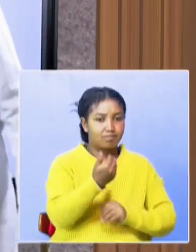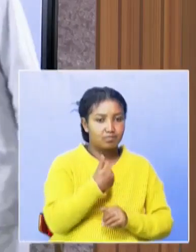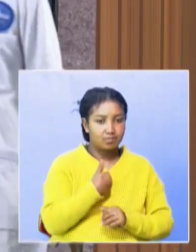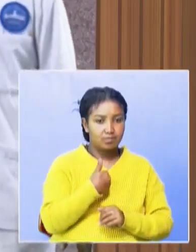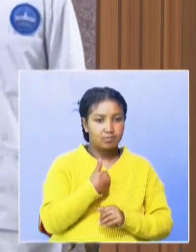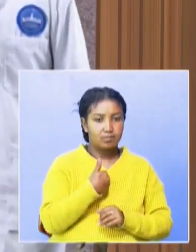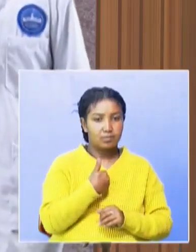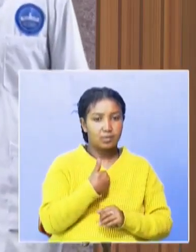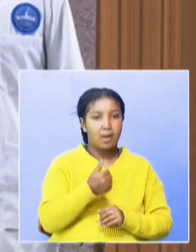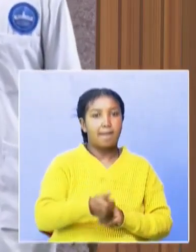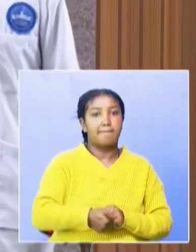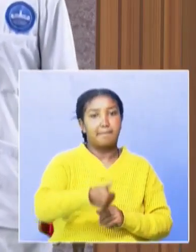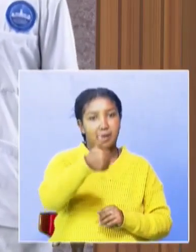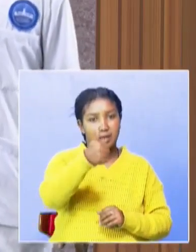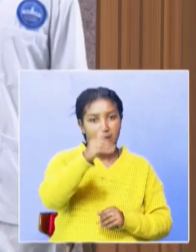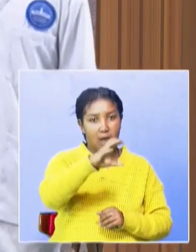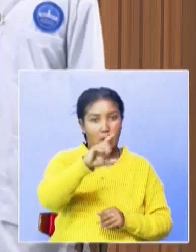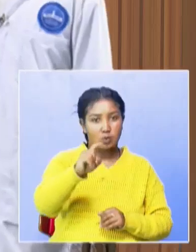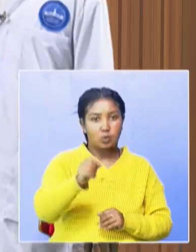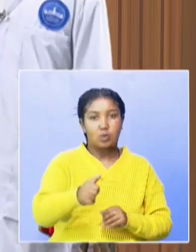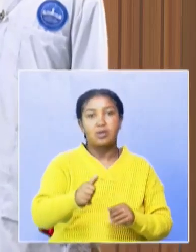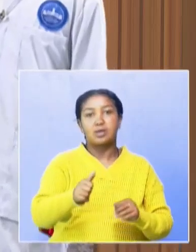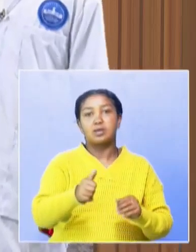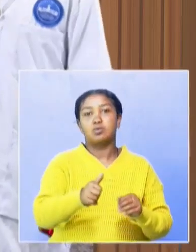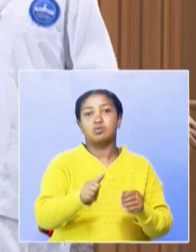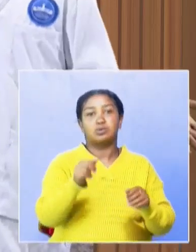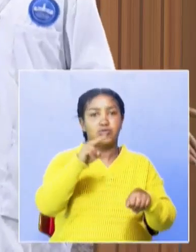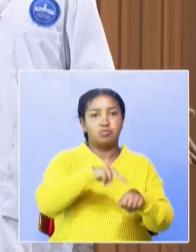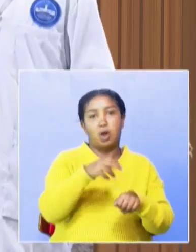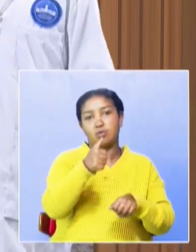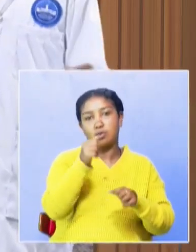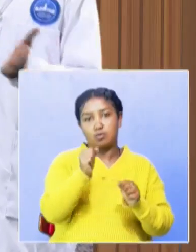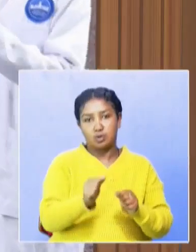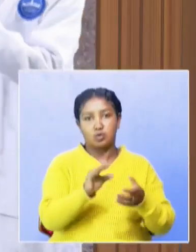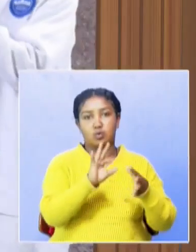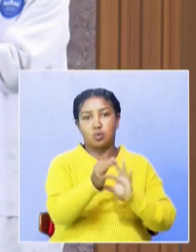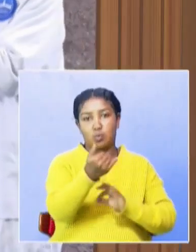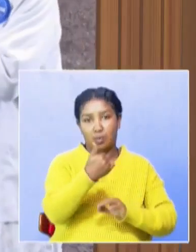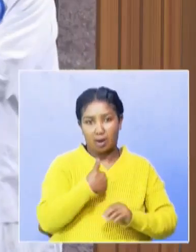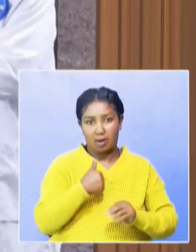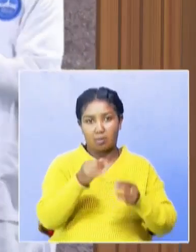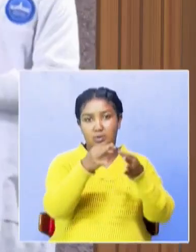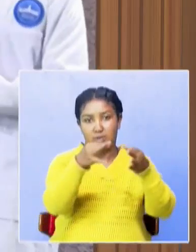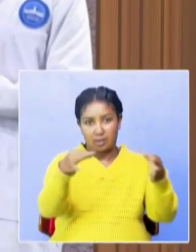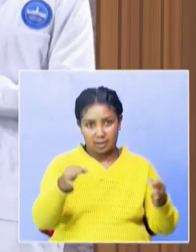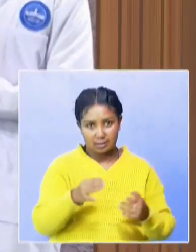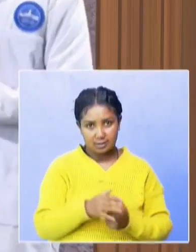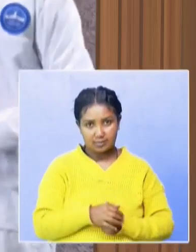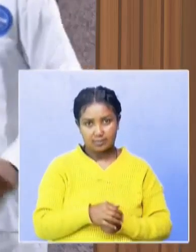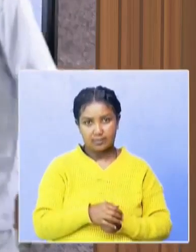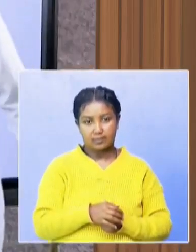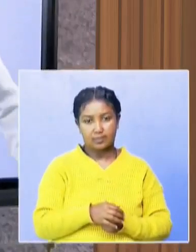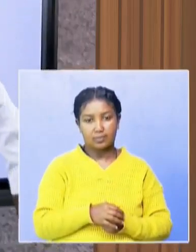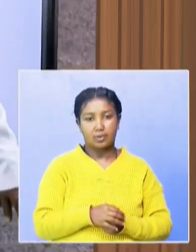is main clause, or the clause which can stand by itself, or independent clause. We can say